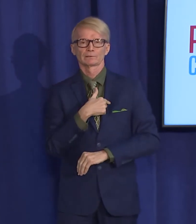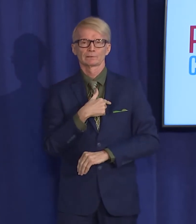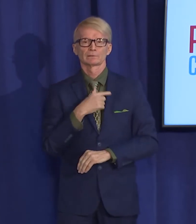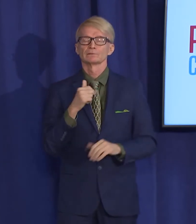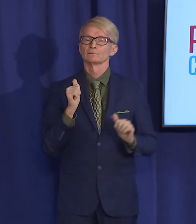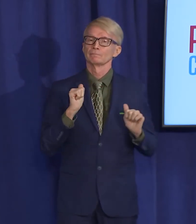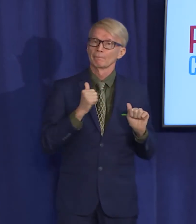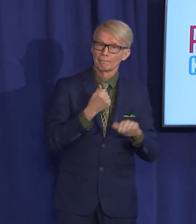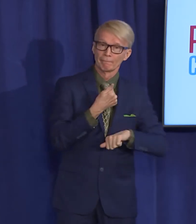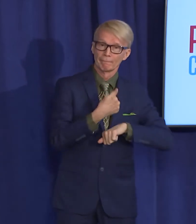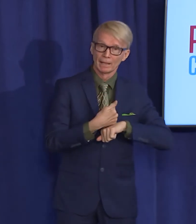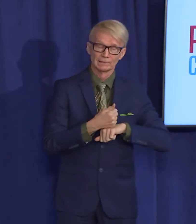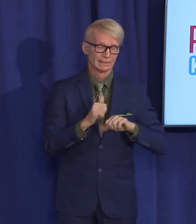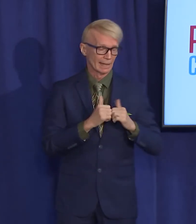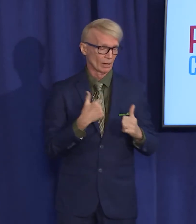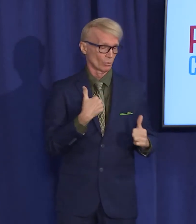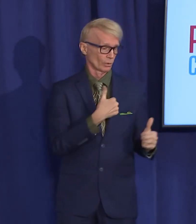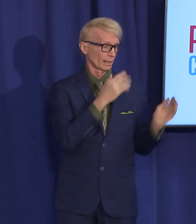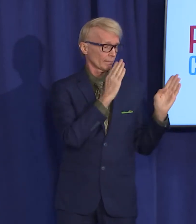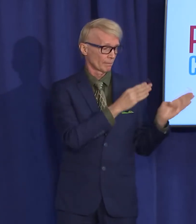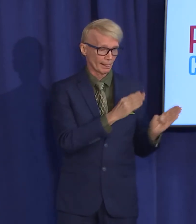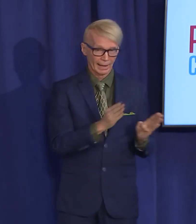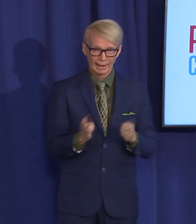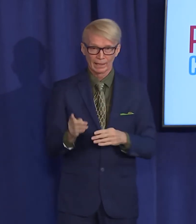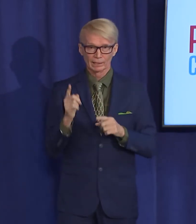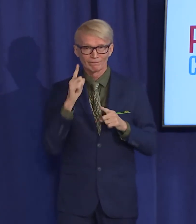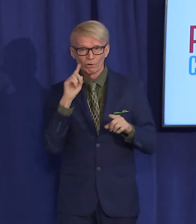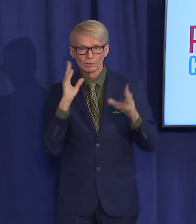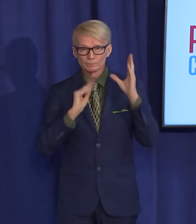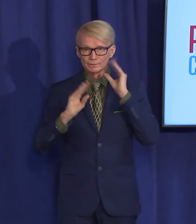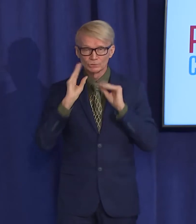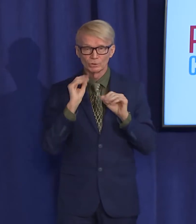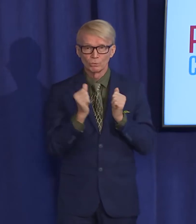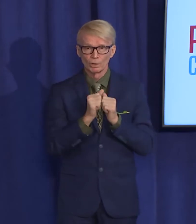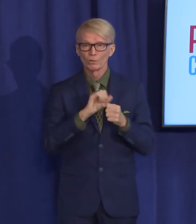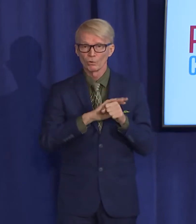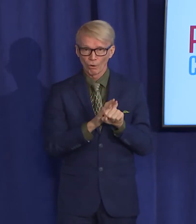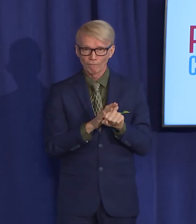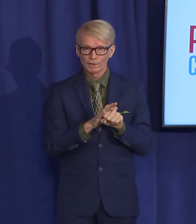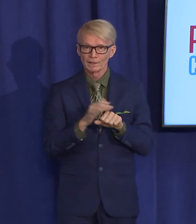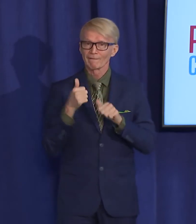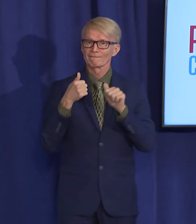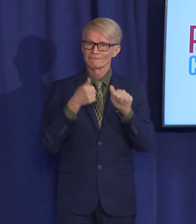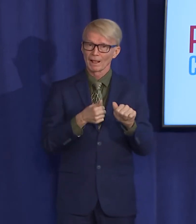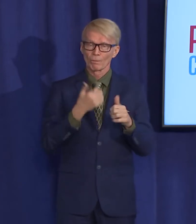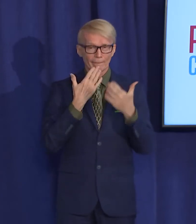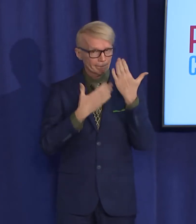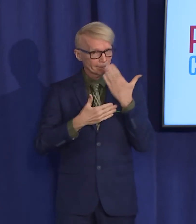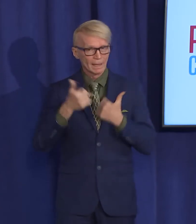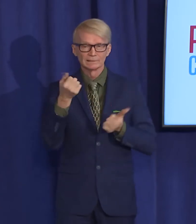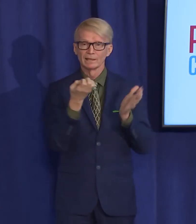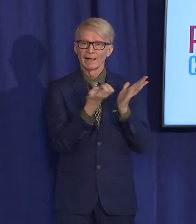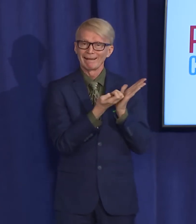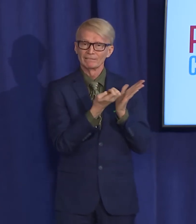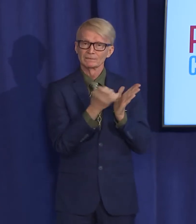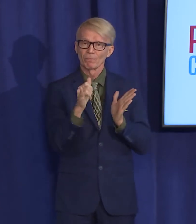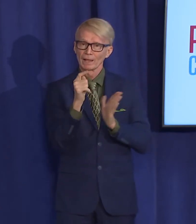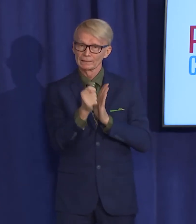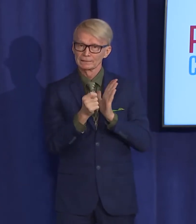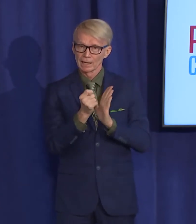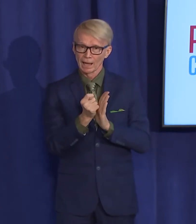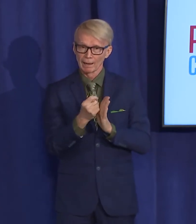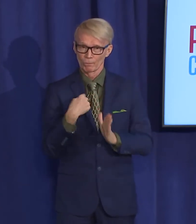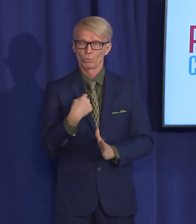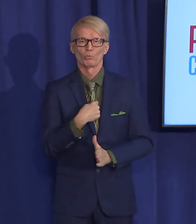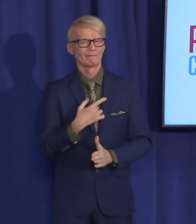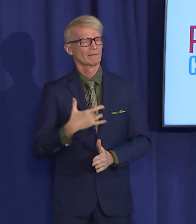done in planning for COVID. It is based, I do believe, on the best available evidence. And we felt pretty strongly